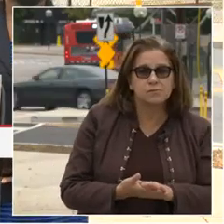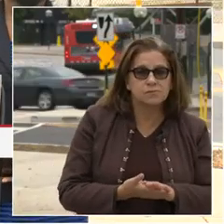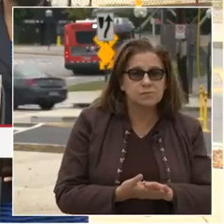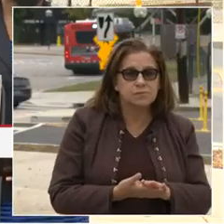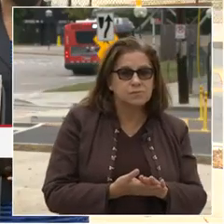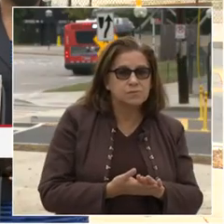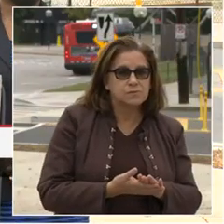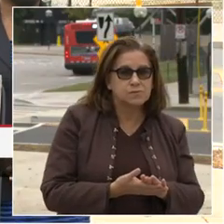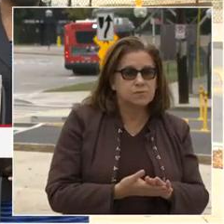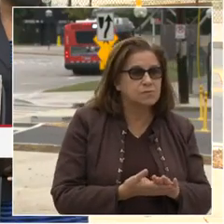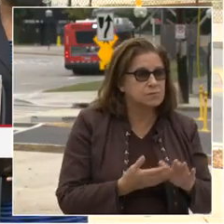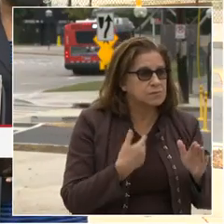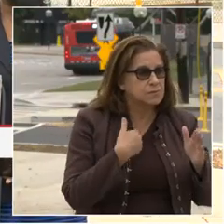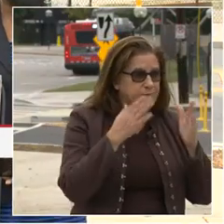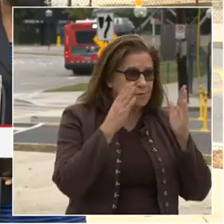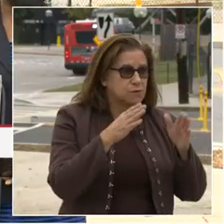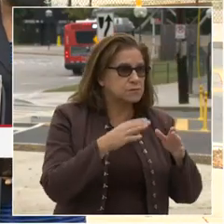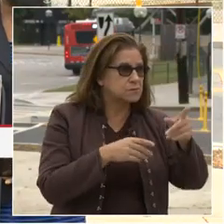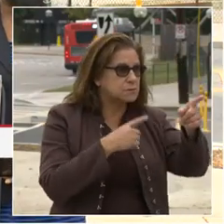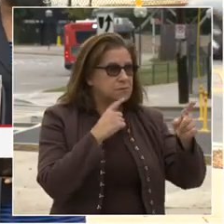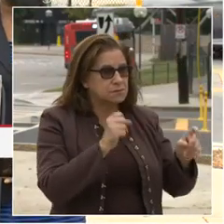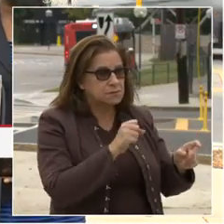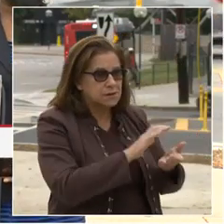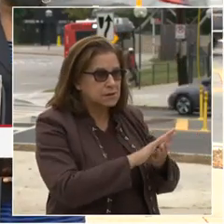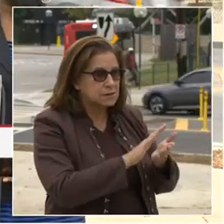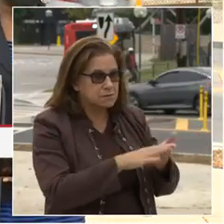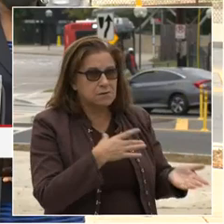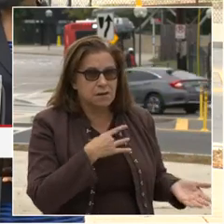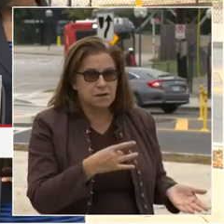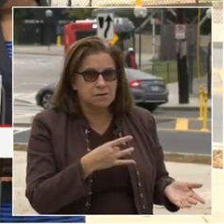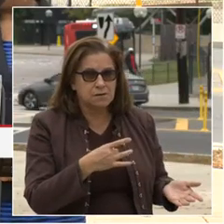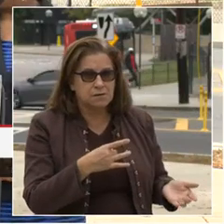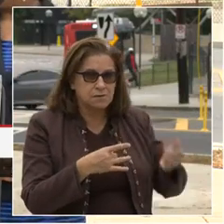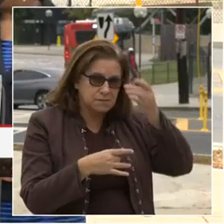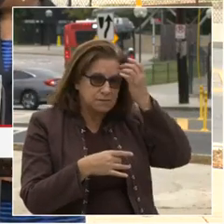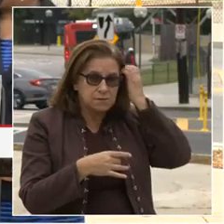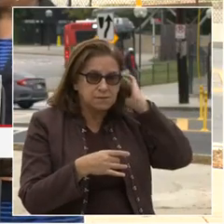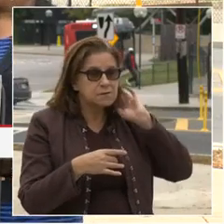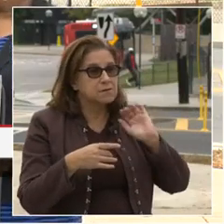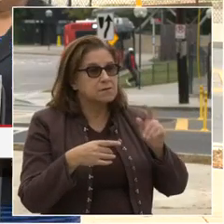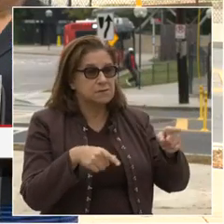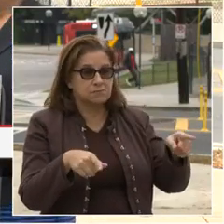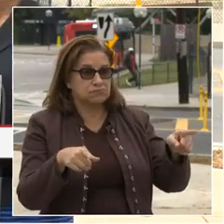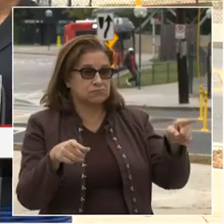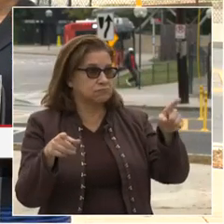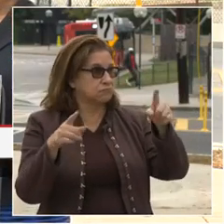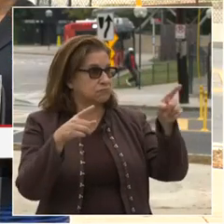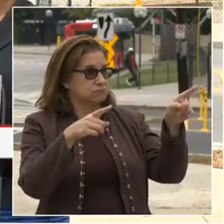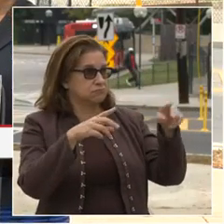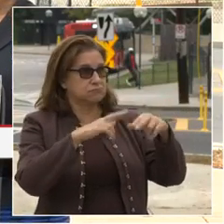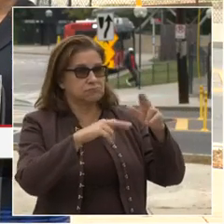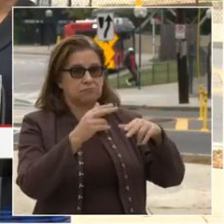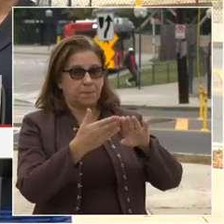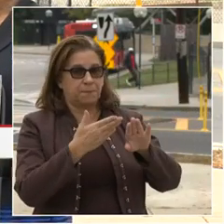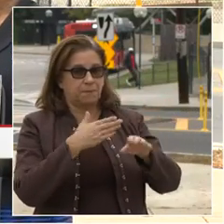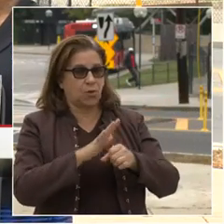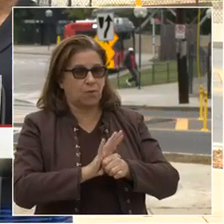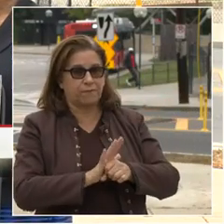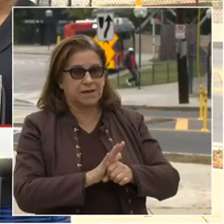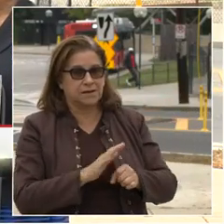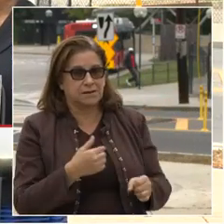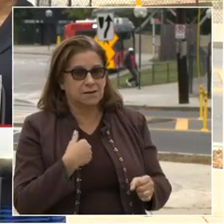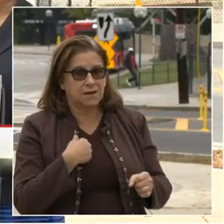want. Okay, this was before COVID. Just well, FYI. I can't go back. I'm just hoping that right. as we're